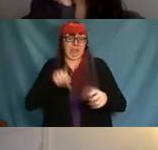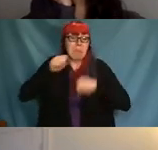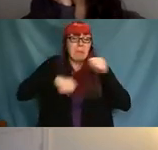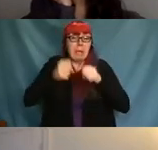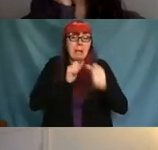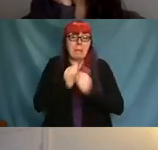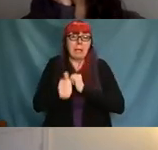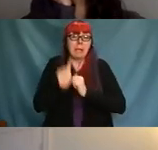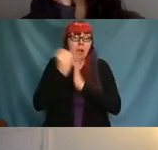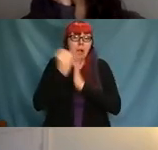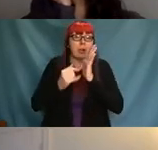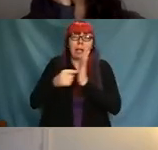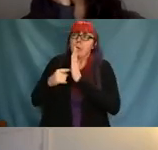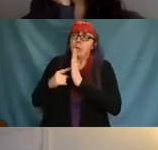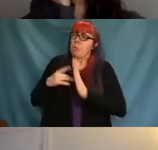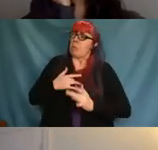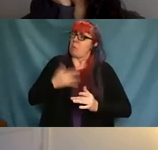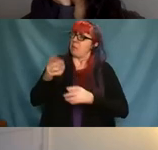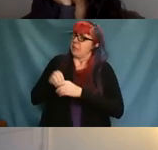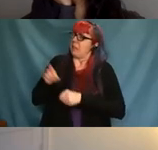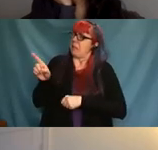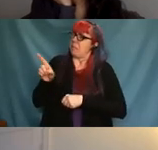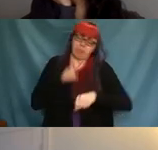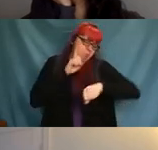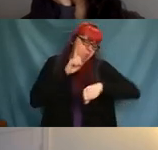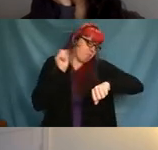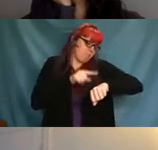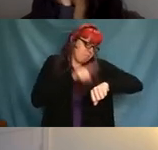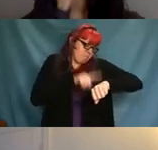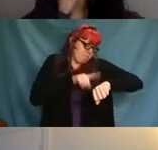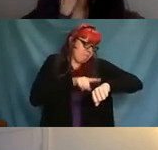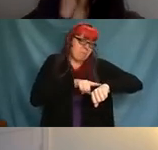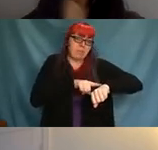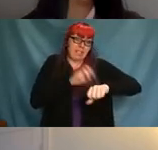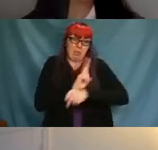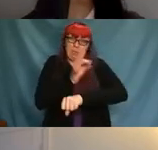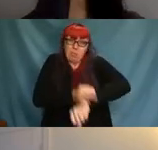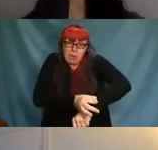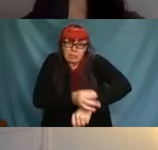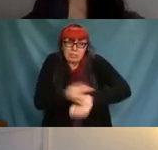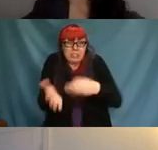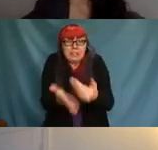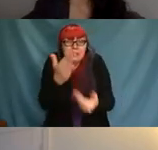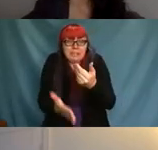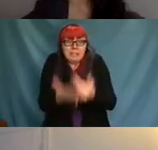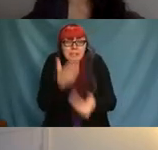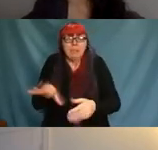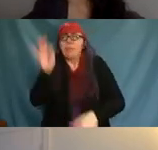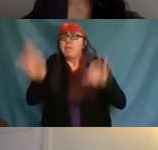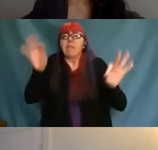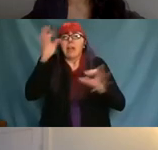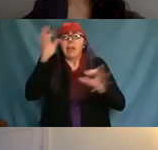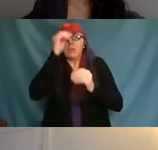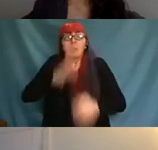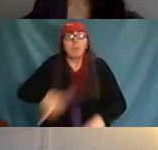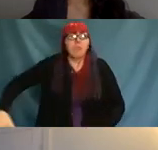night. So because of the proliferation of Internet of Things devices, people can access, and